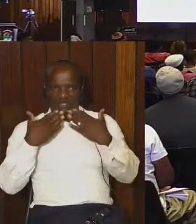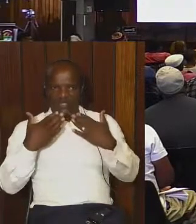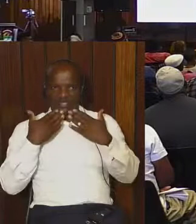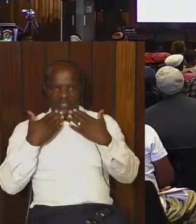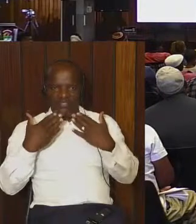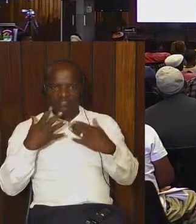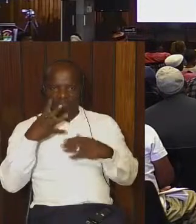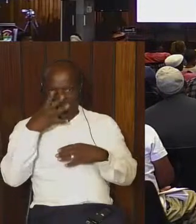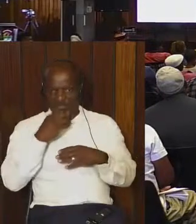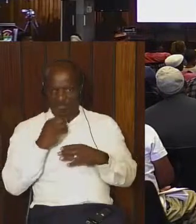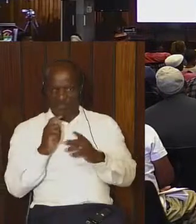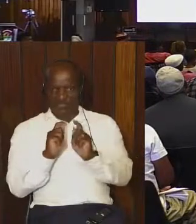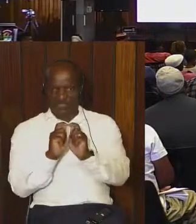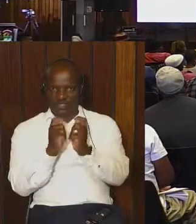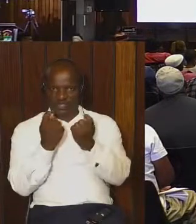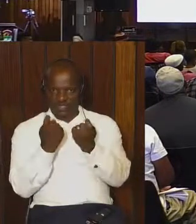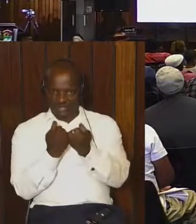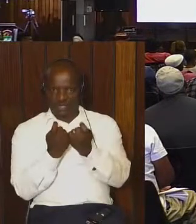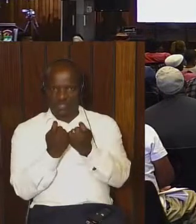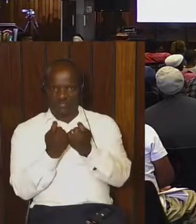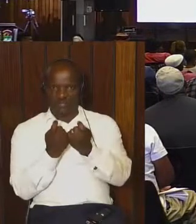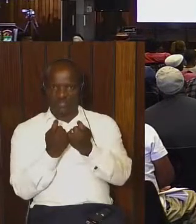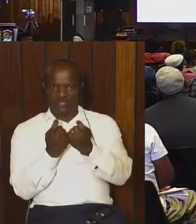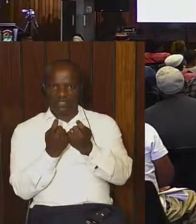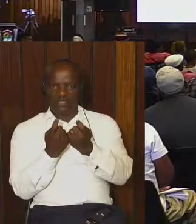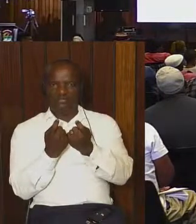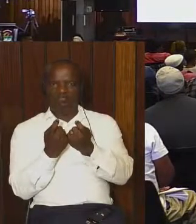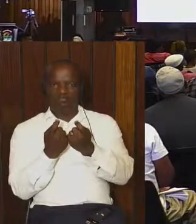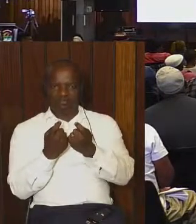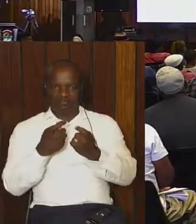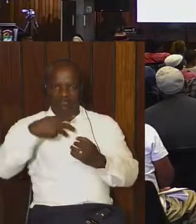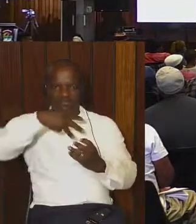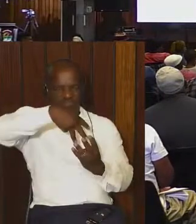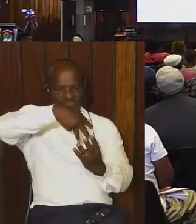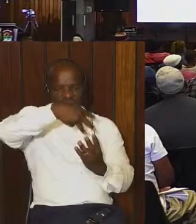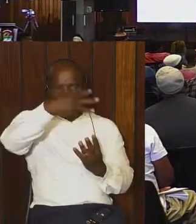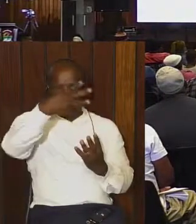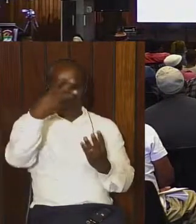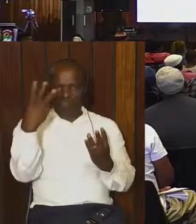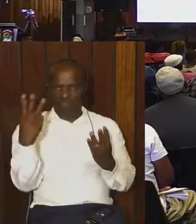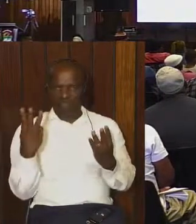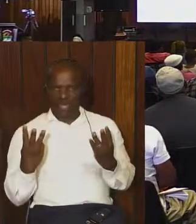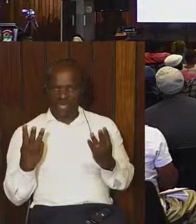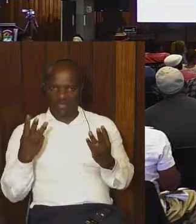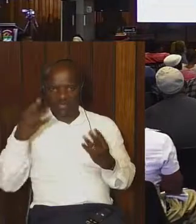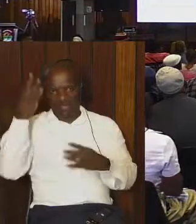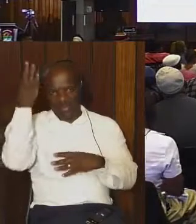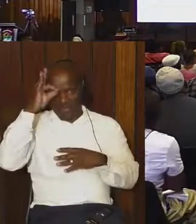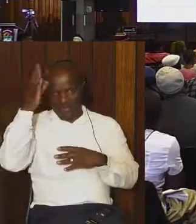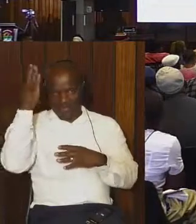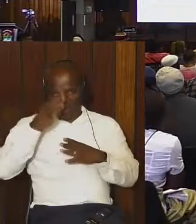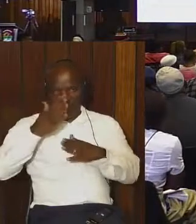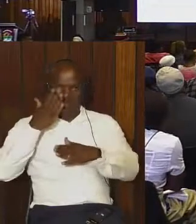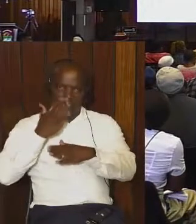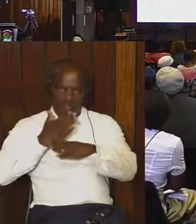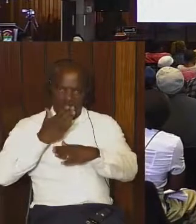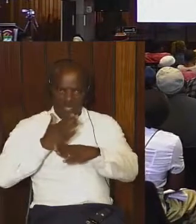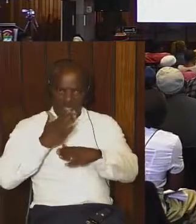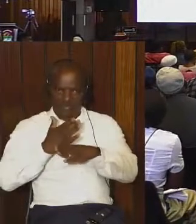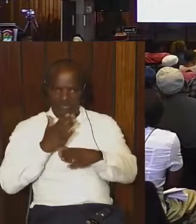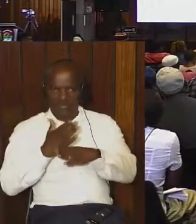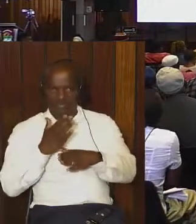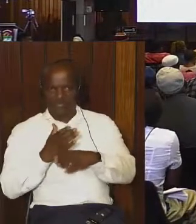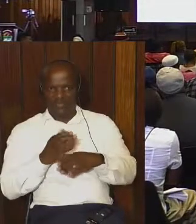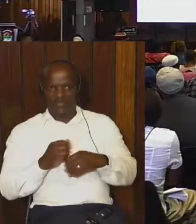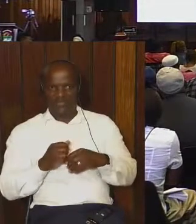team. This rainbow governance thing is working. This new government of ours is working. Just look at the